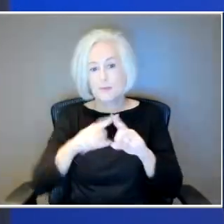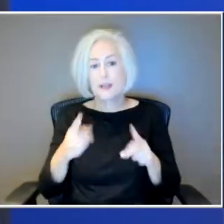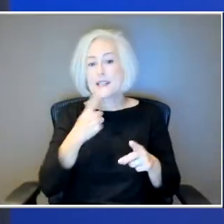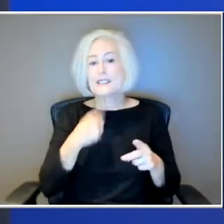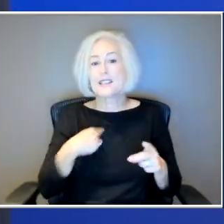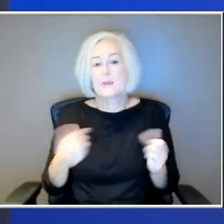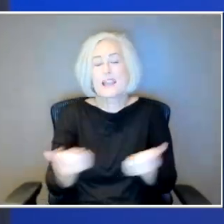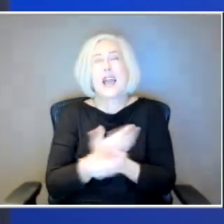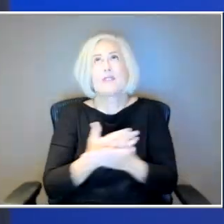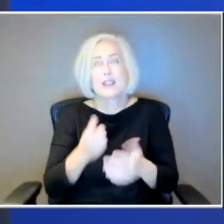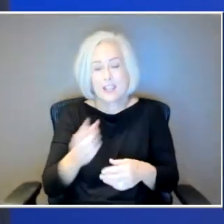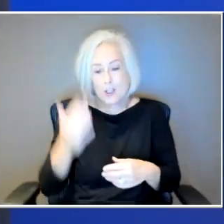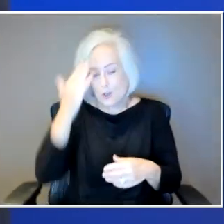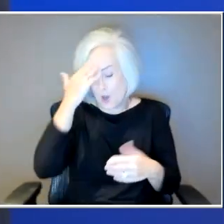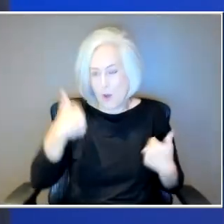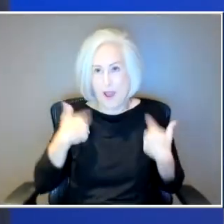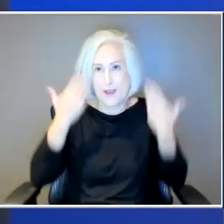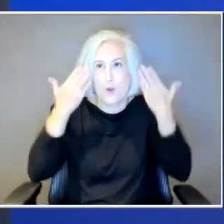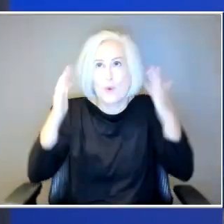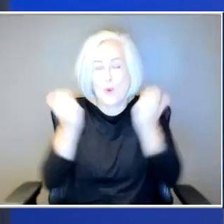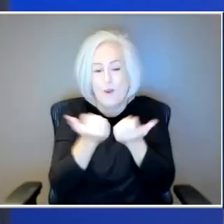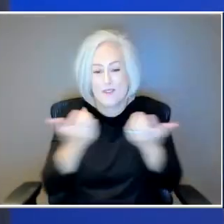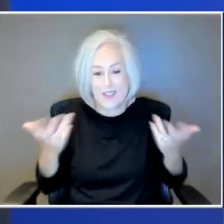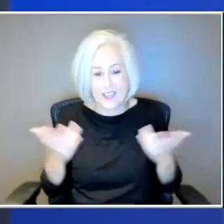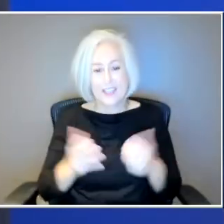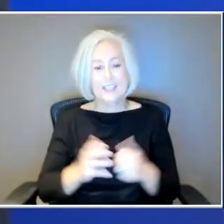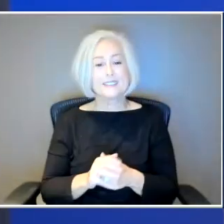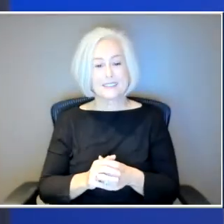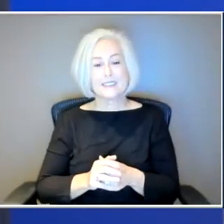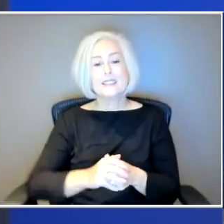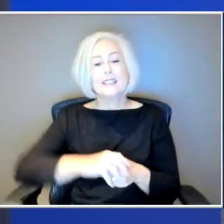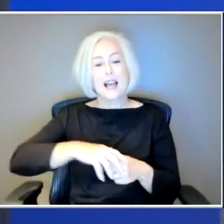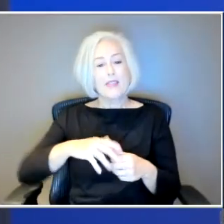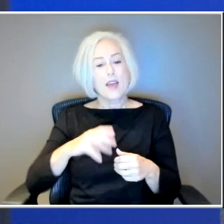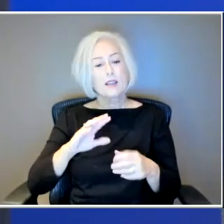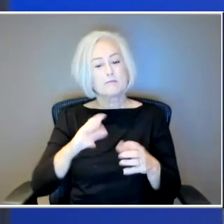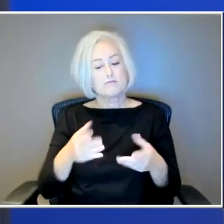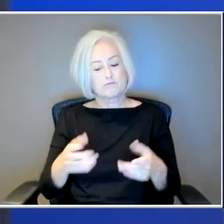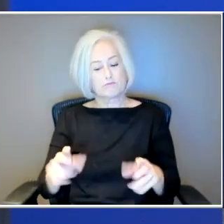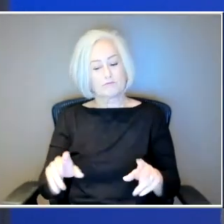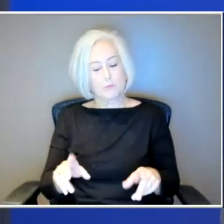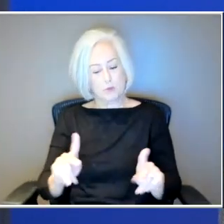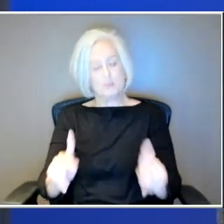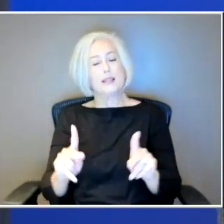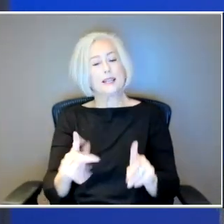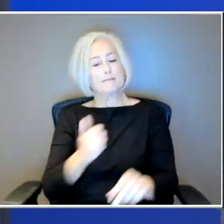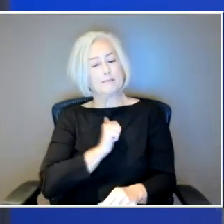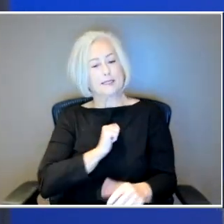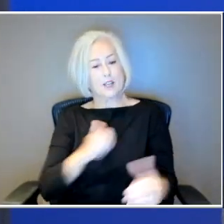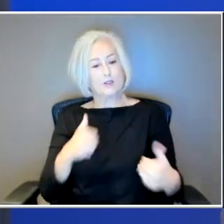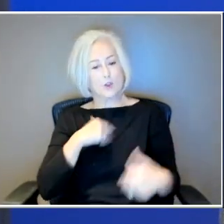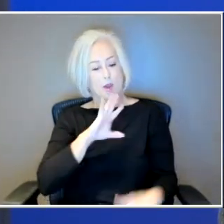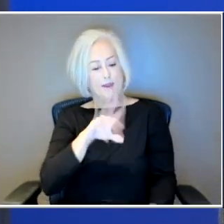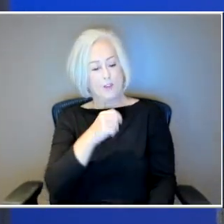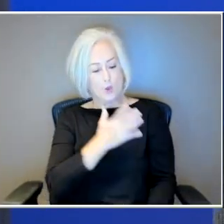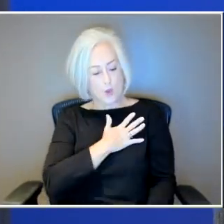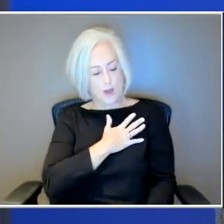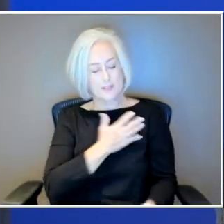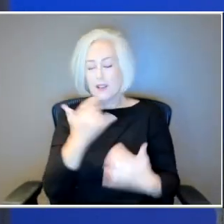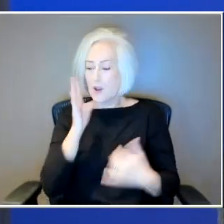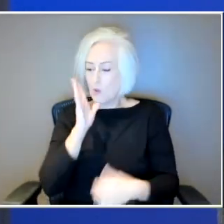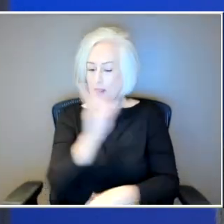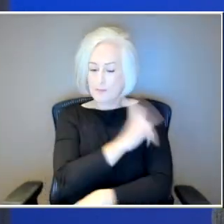right. We're talking to the experts. Right? But then giving myself grace was, I think, the hardest part of, you are, a patient, you're going to have to